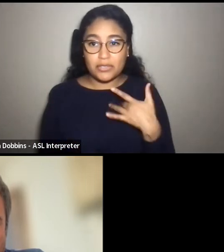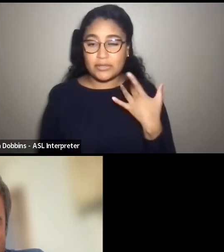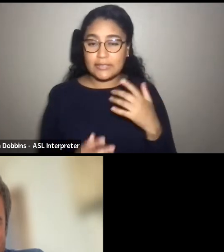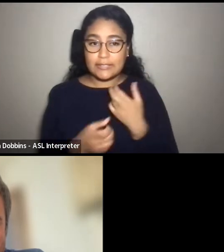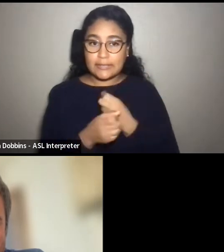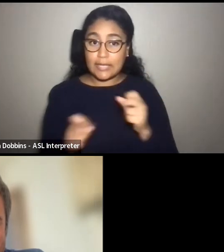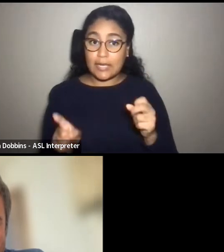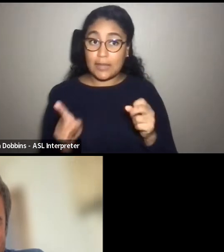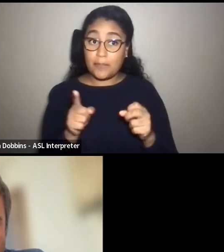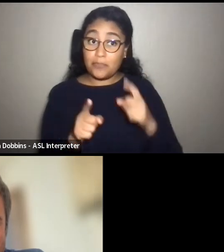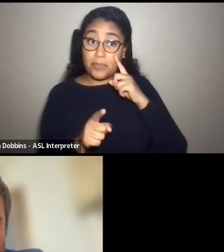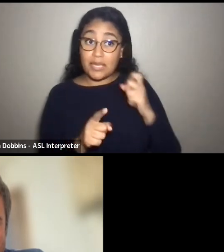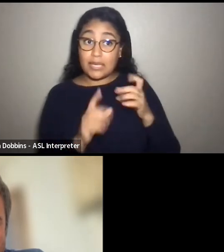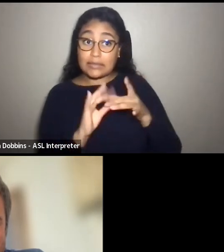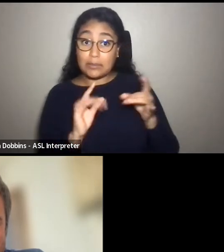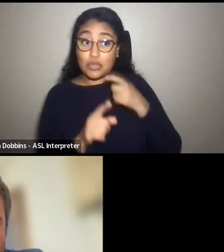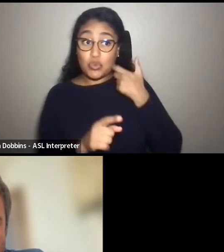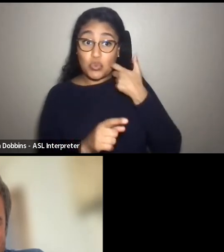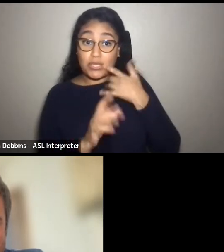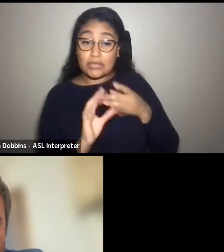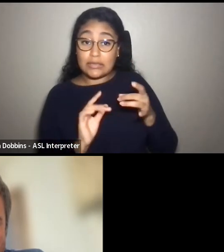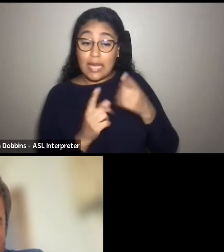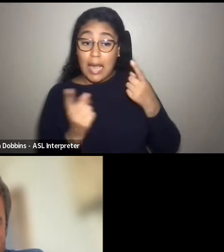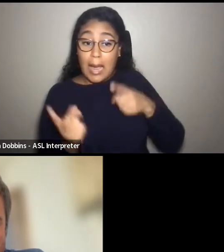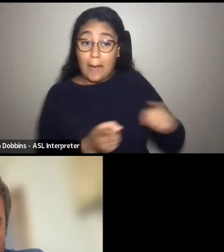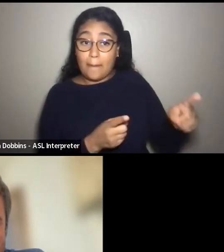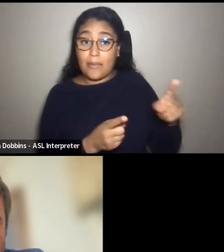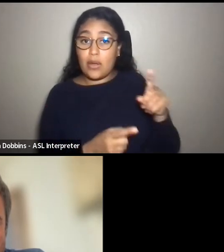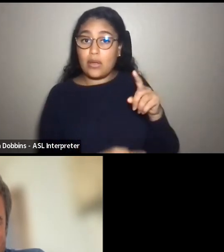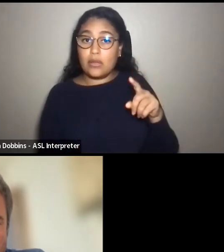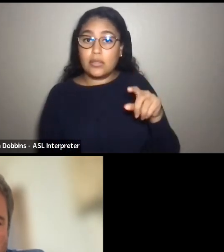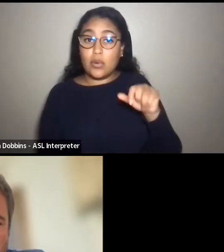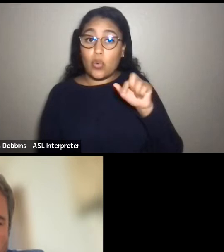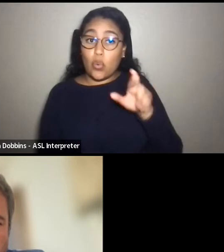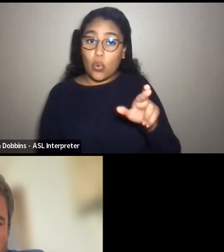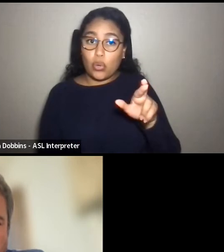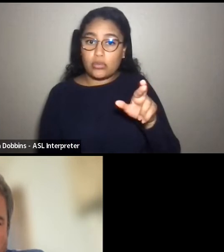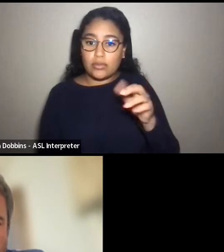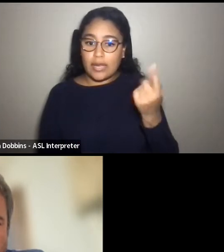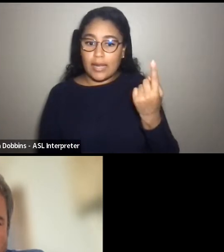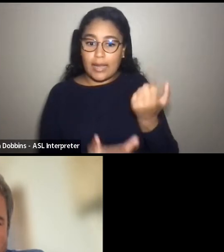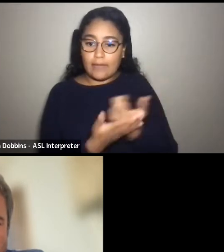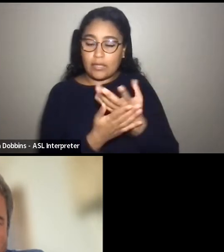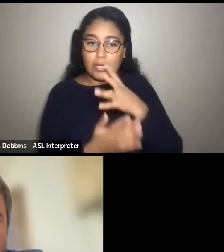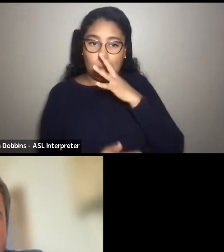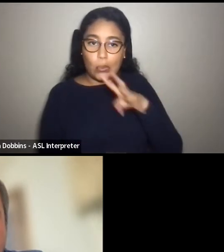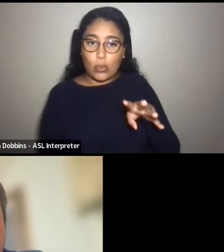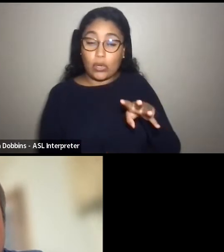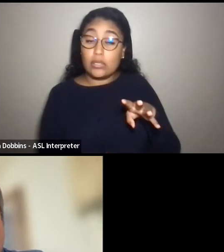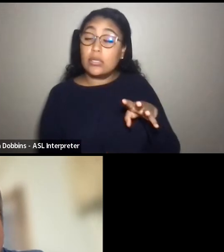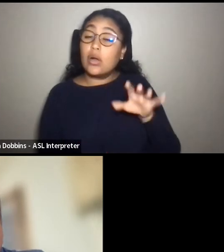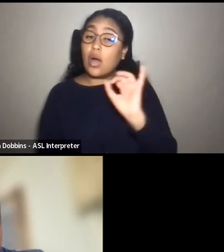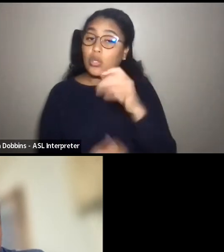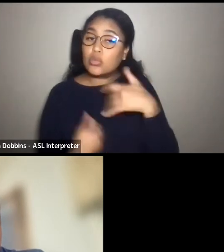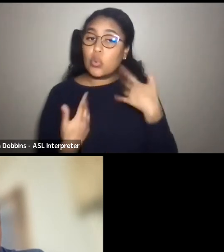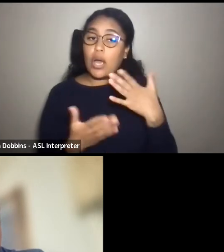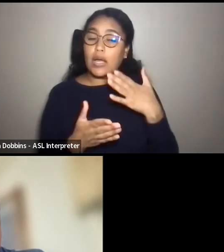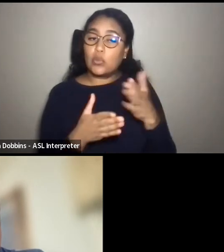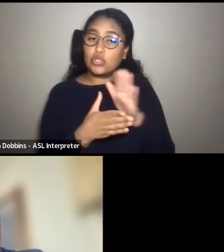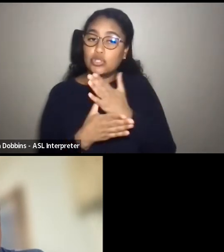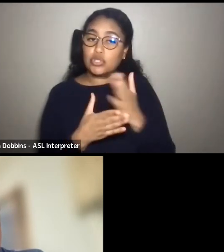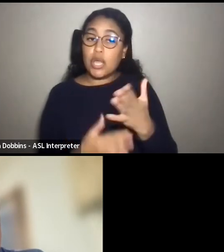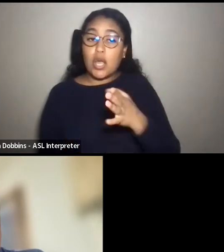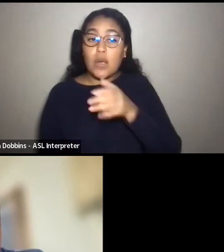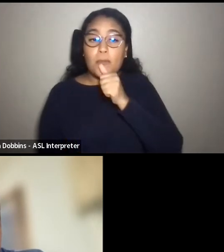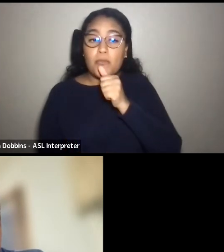the message that came out of the superintendent, nor the fact that it has been ignored. Also, I want to share that private Jewish schools